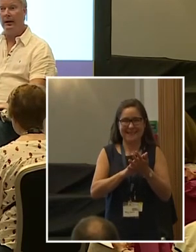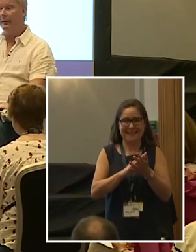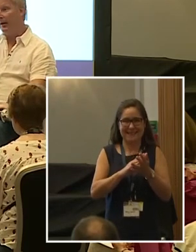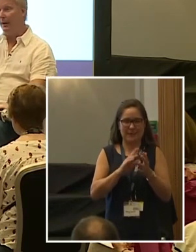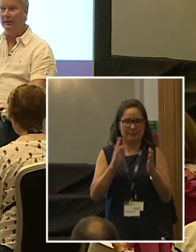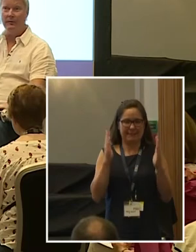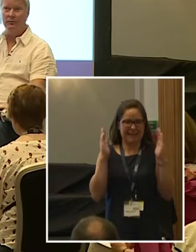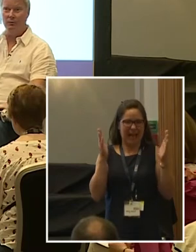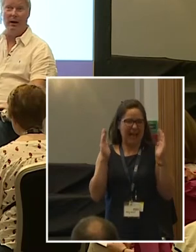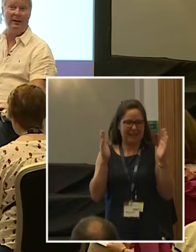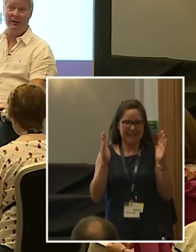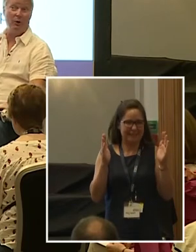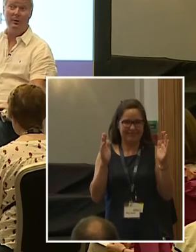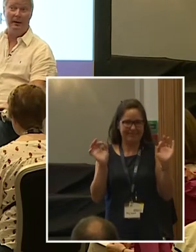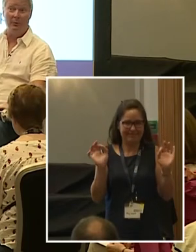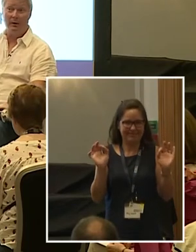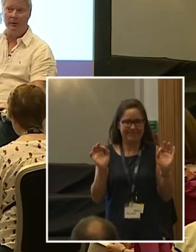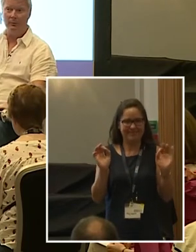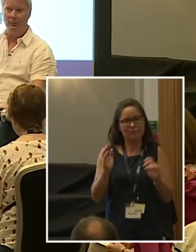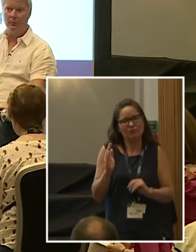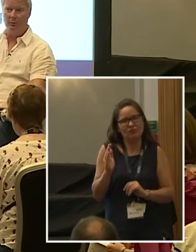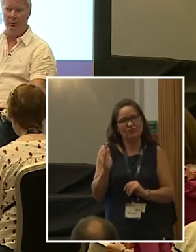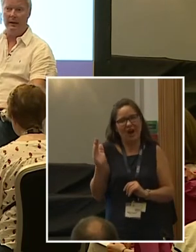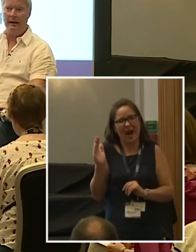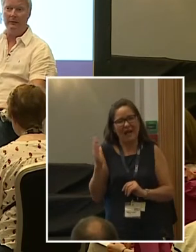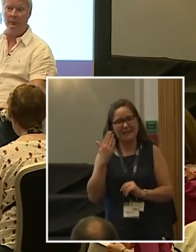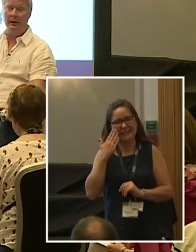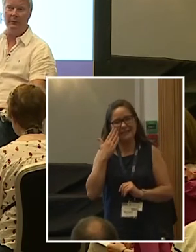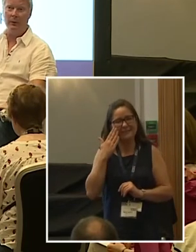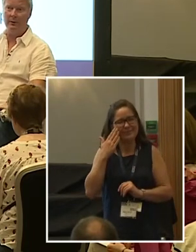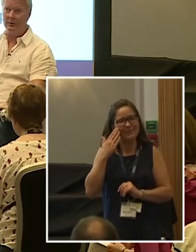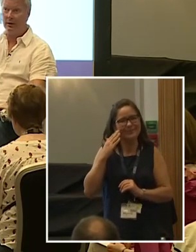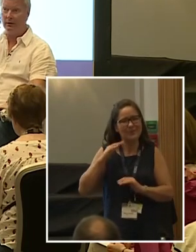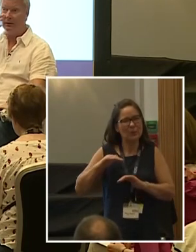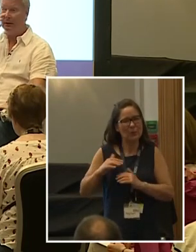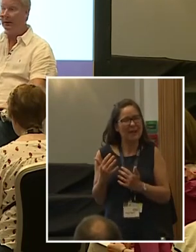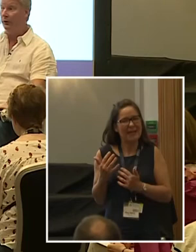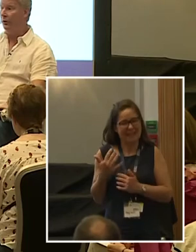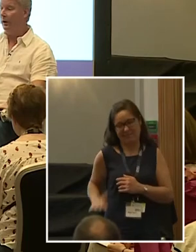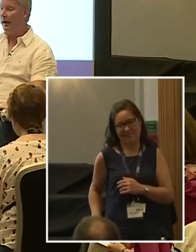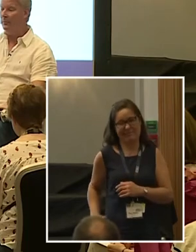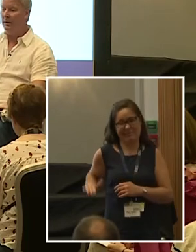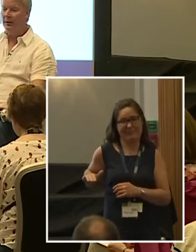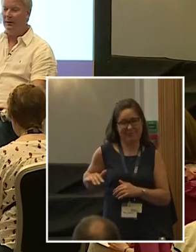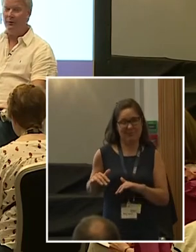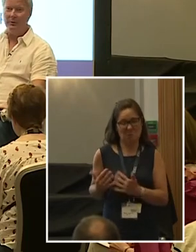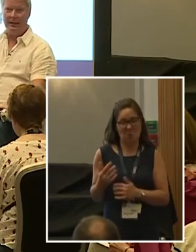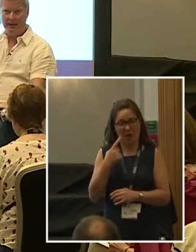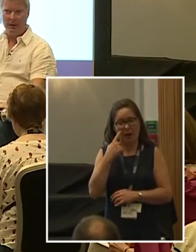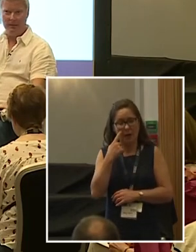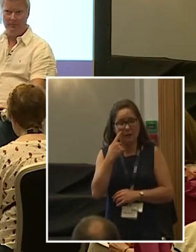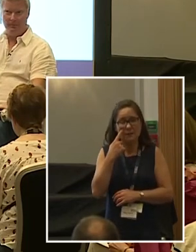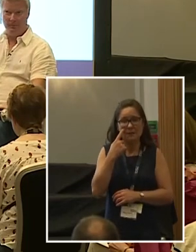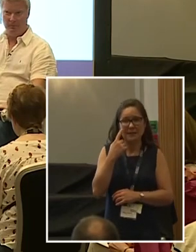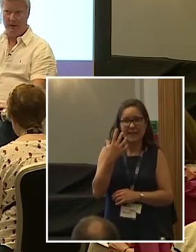my side. My right eye's always been a weak eye, even when I was a child. So I've always had